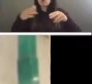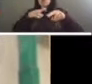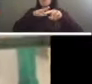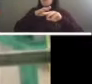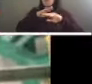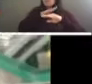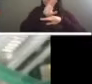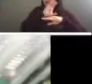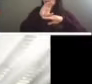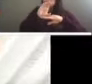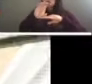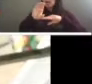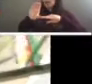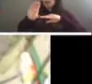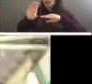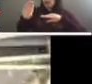half miles.